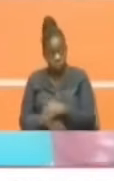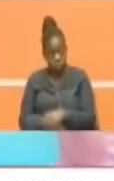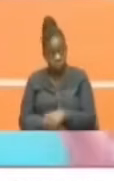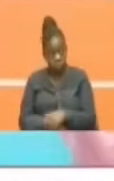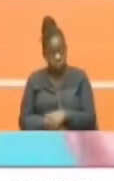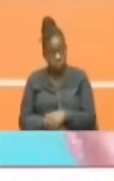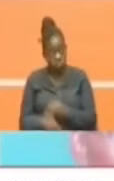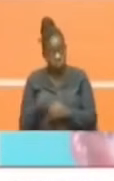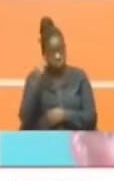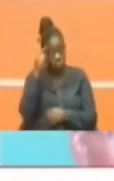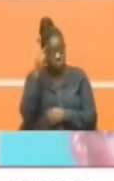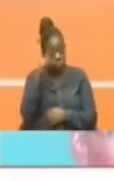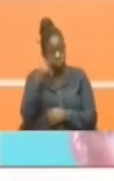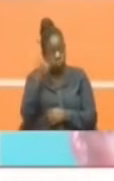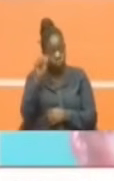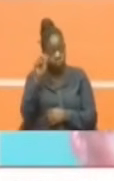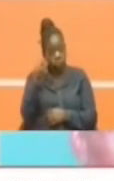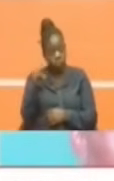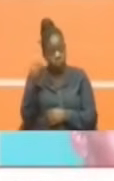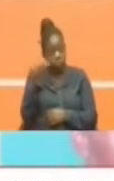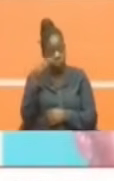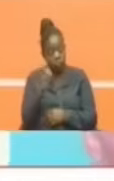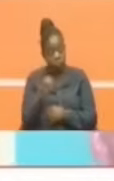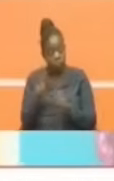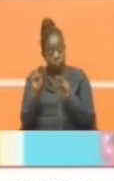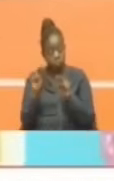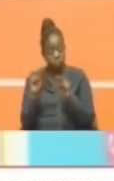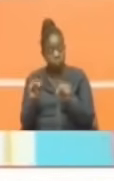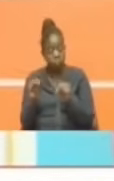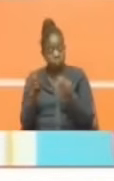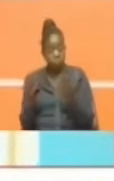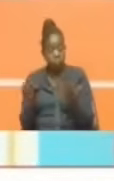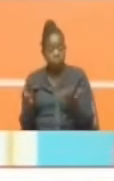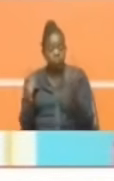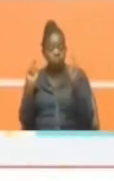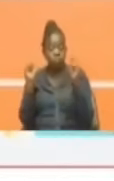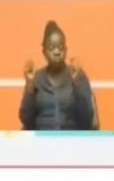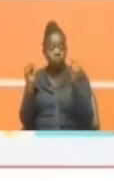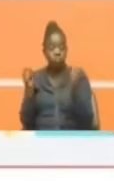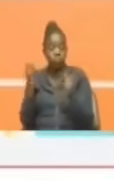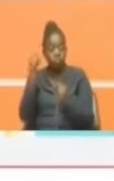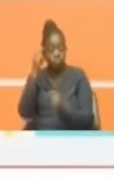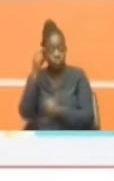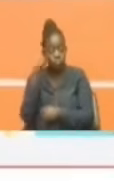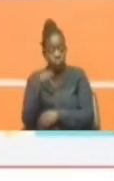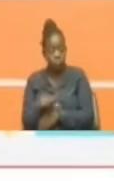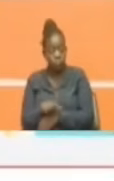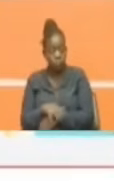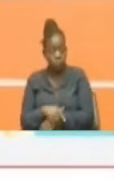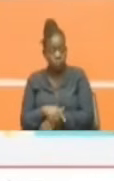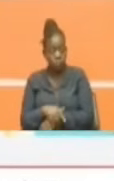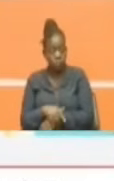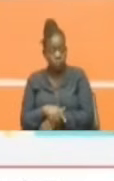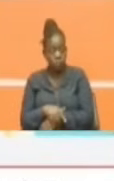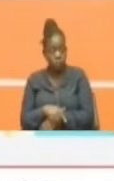Raphael should not be a testament to you.